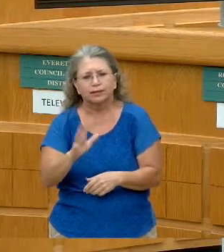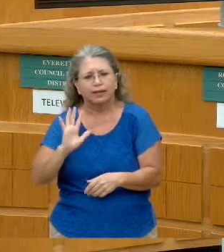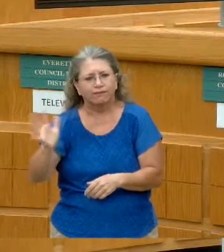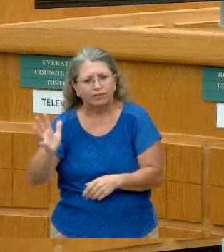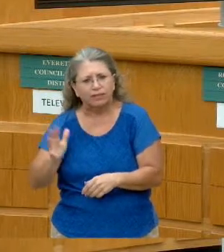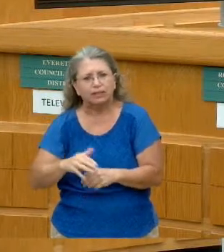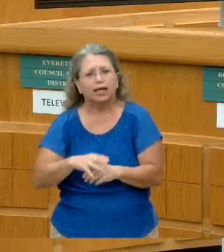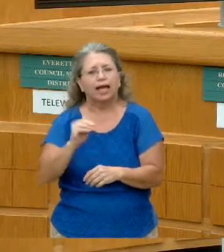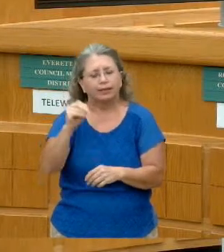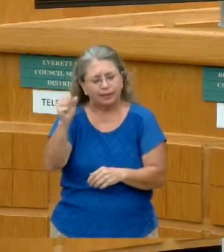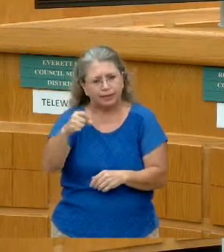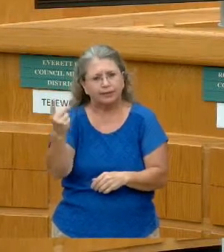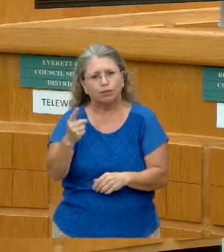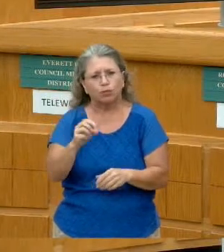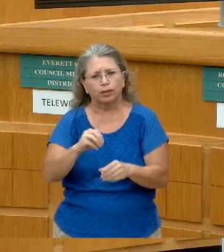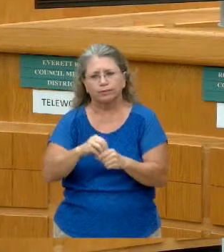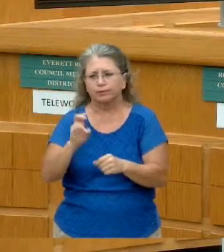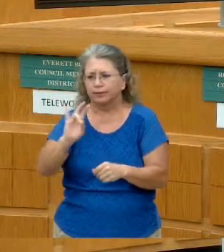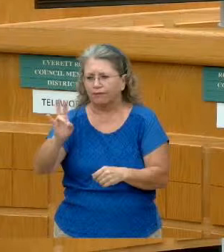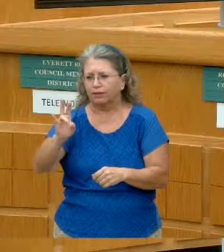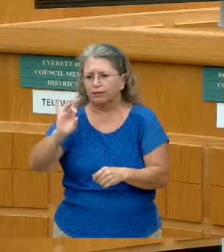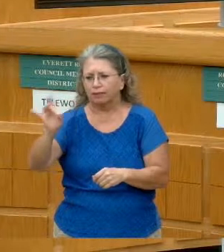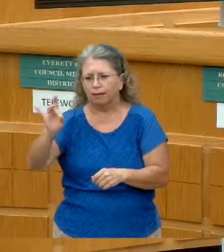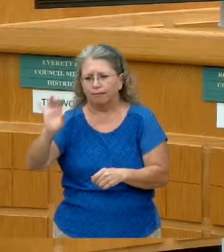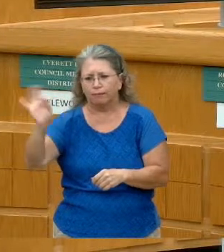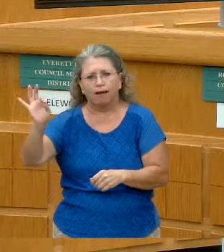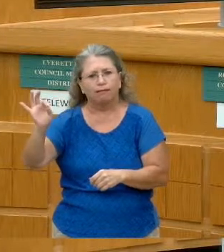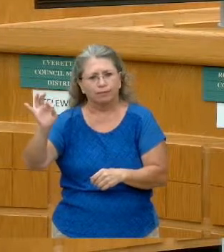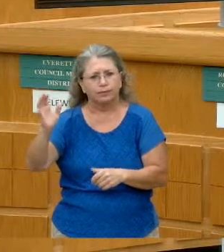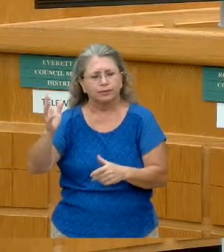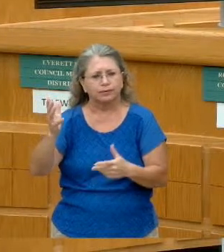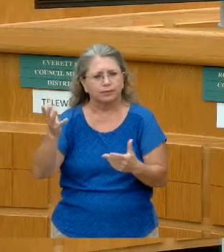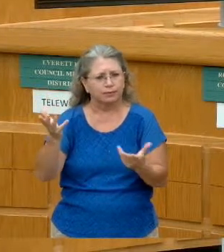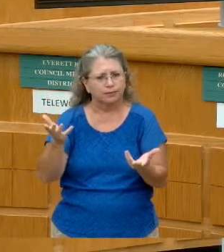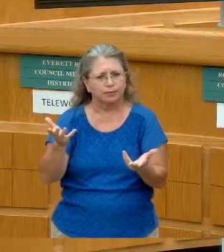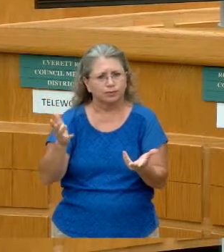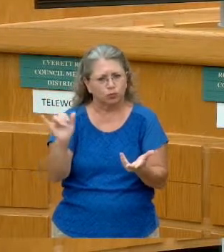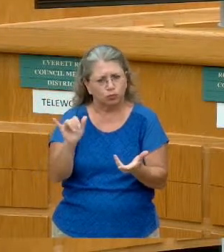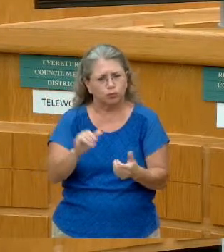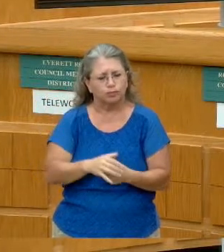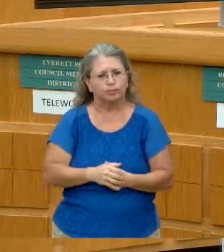and yes, in their 70s and their 80s and their 90s too.